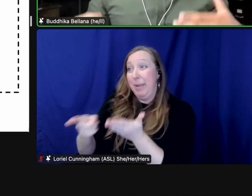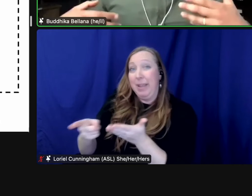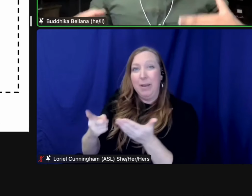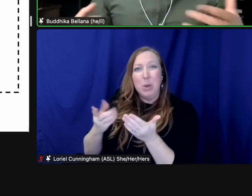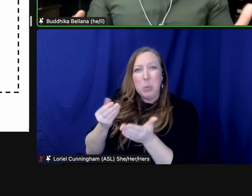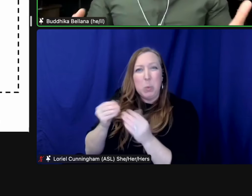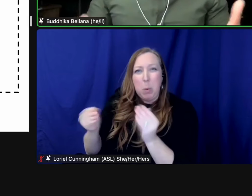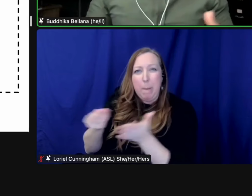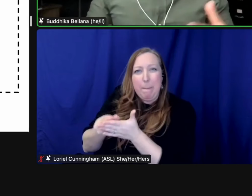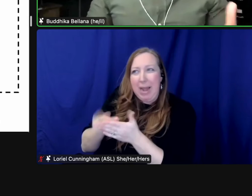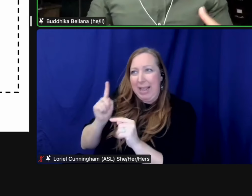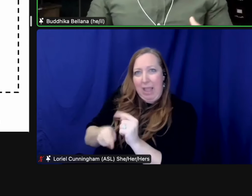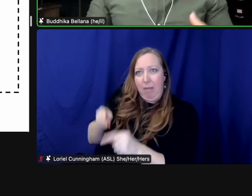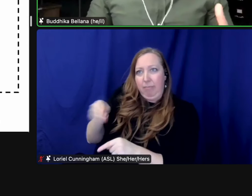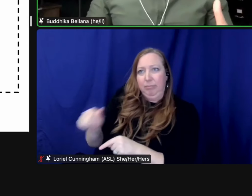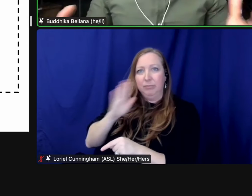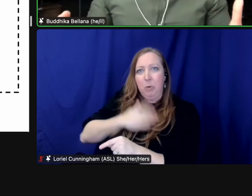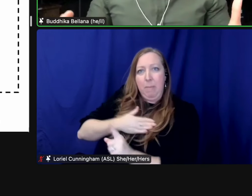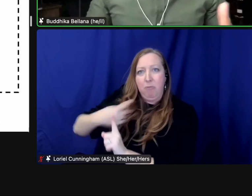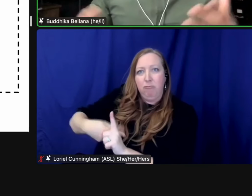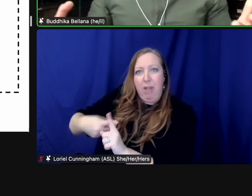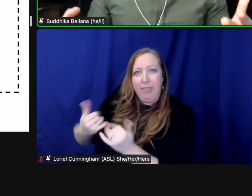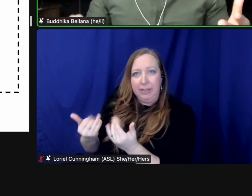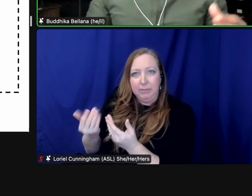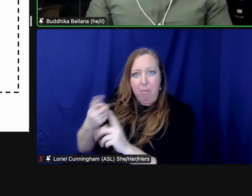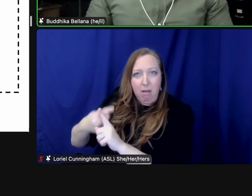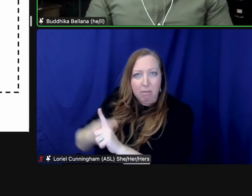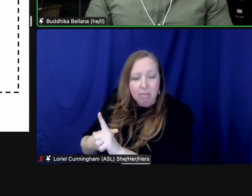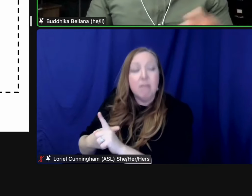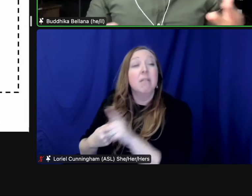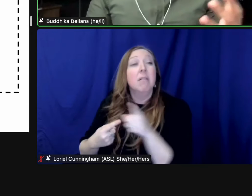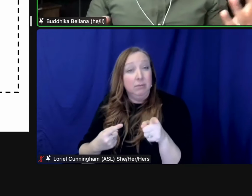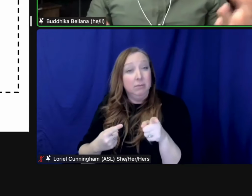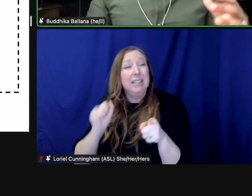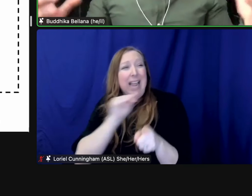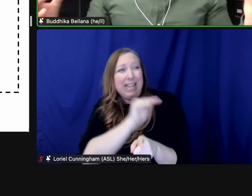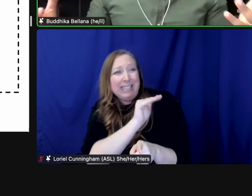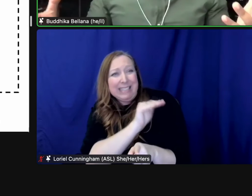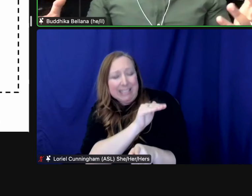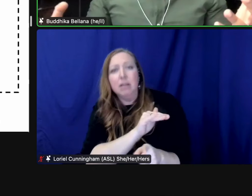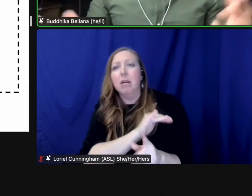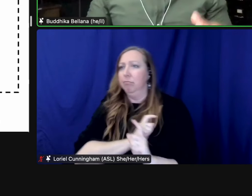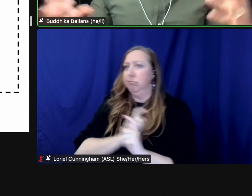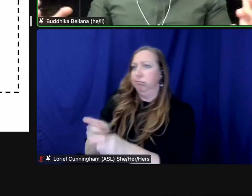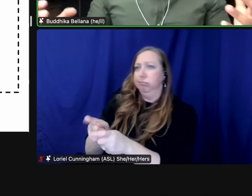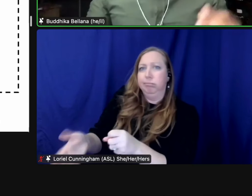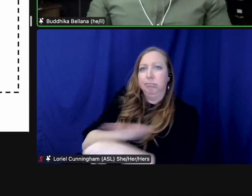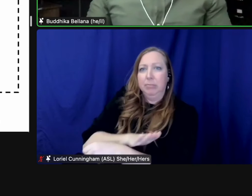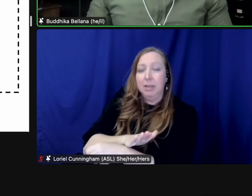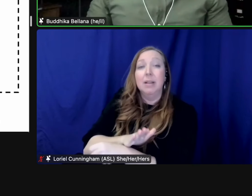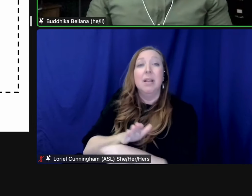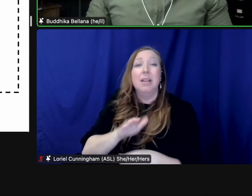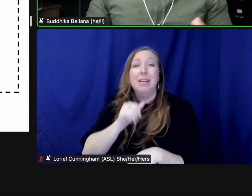to provide funds to these people to help them essentially not have these issues